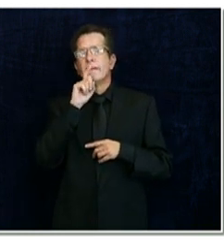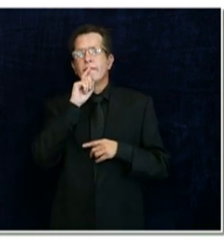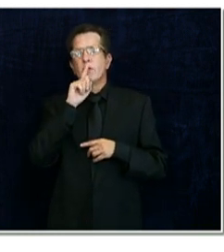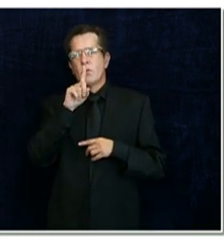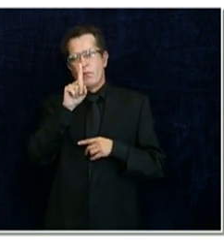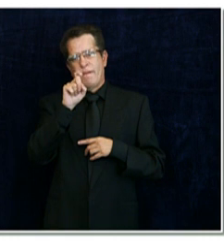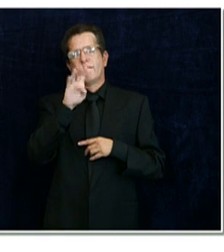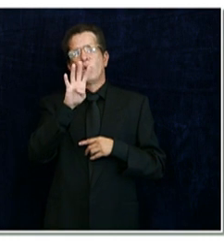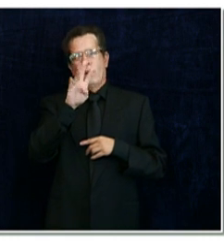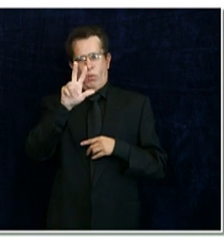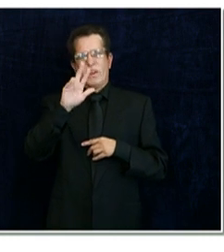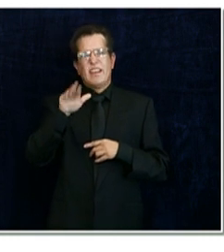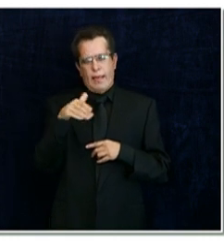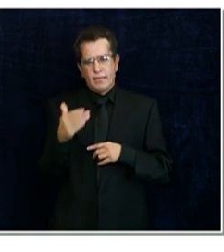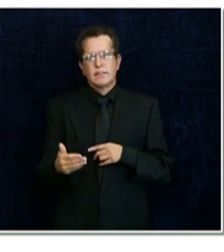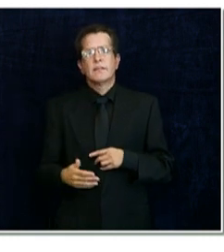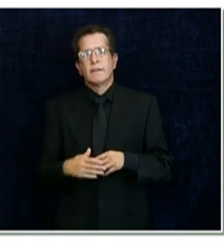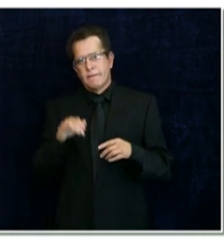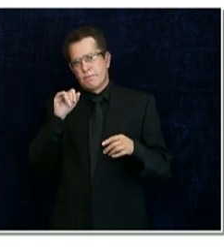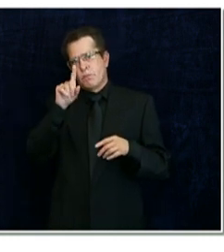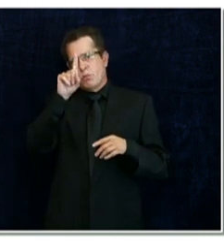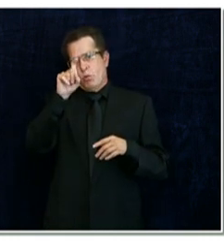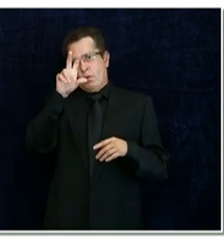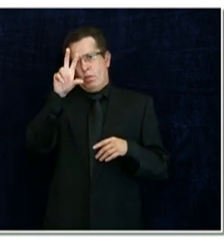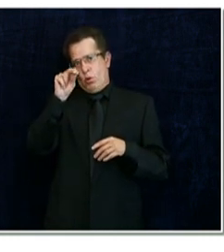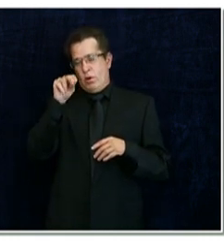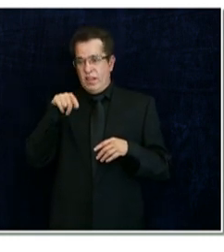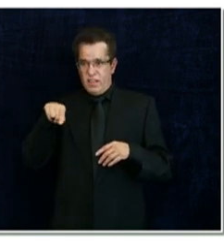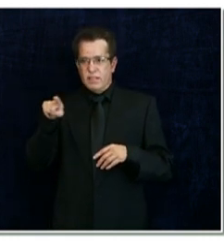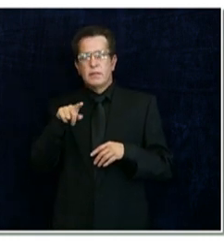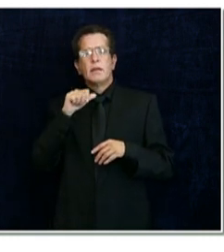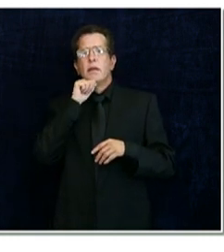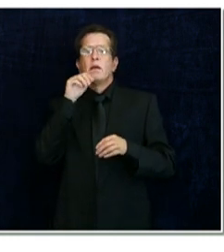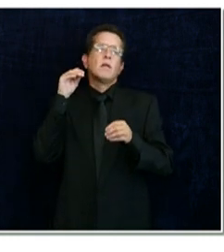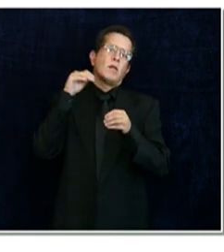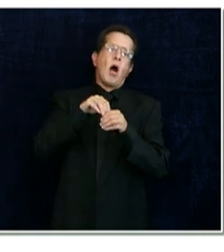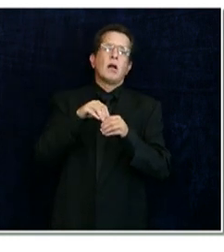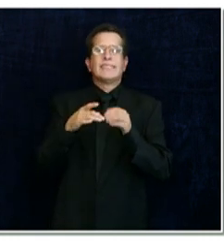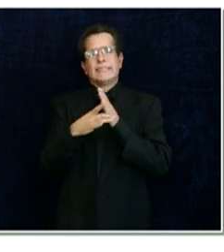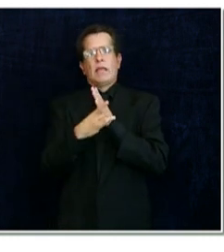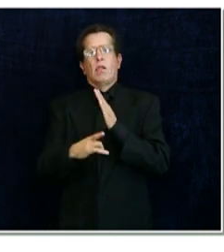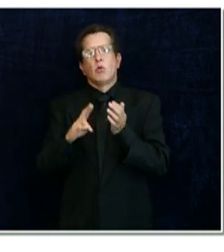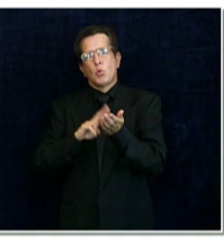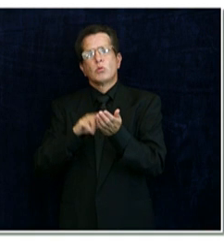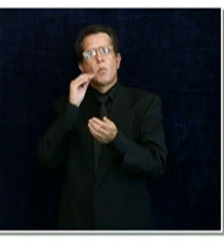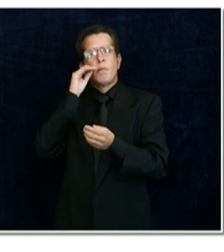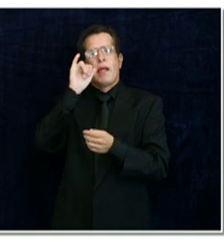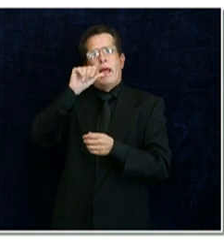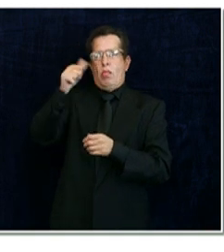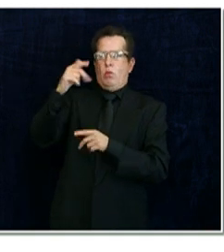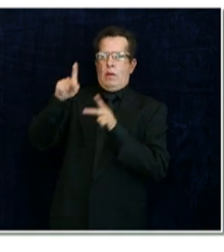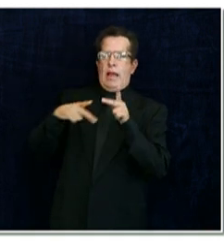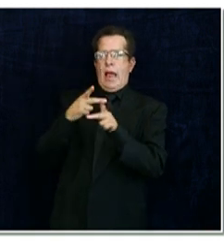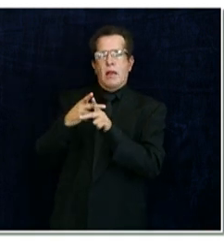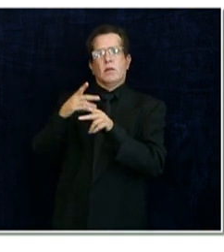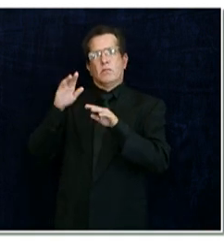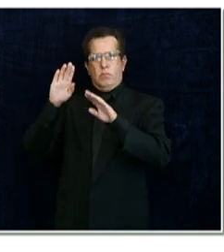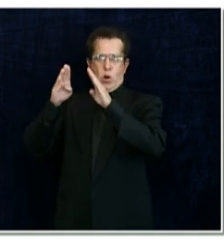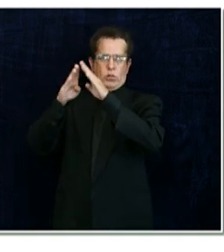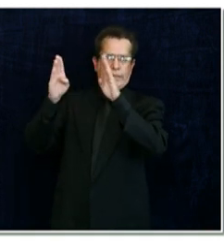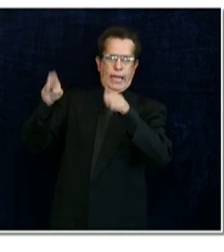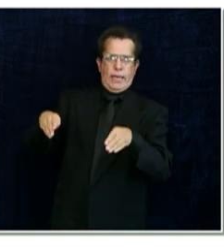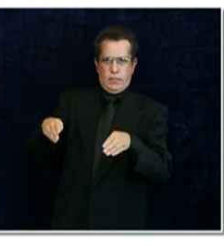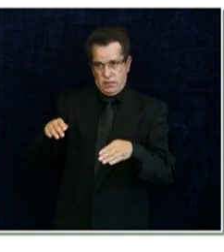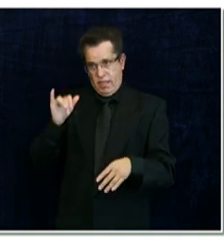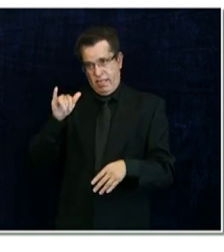or 28% of the 130 active outbreaks are in non-skilled nursing facilities or other congregate settings.